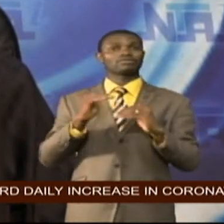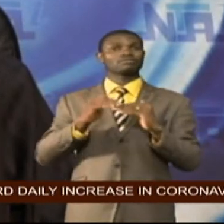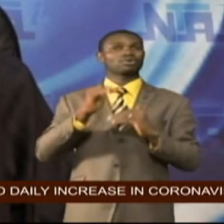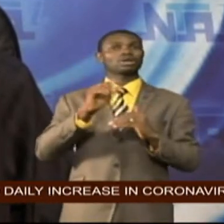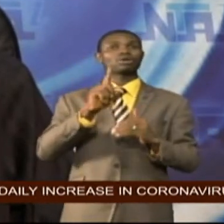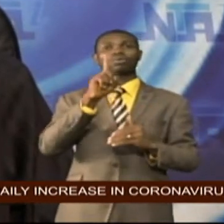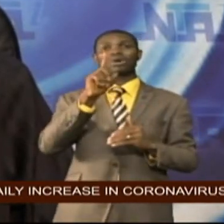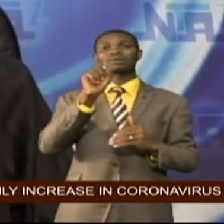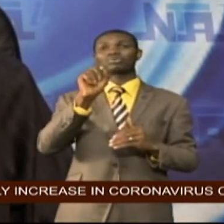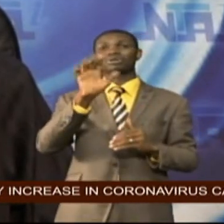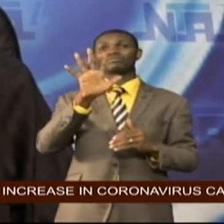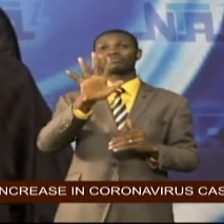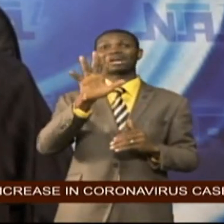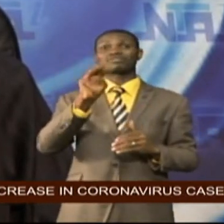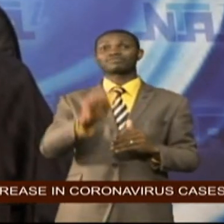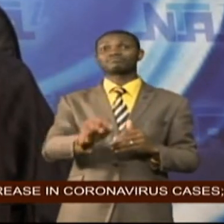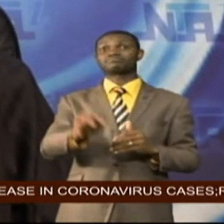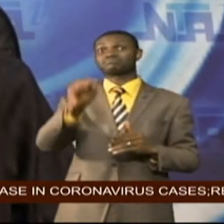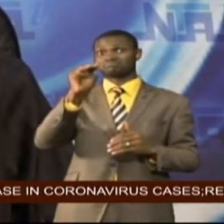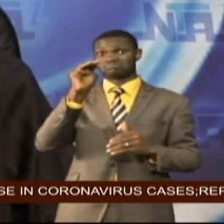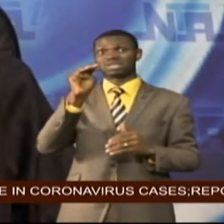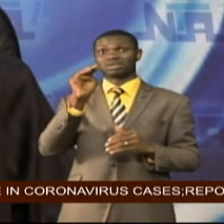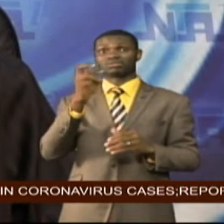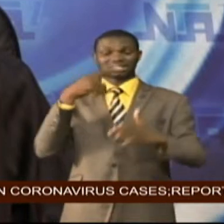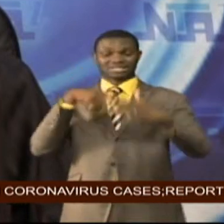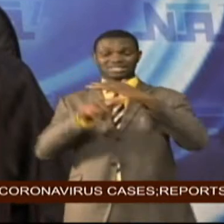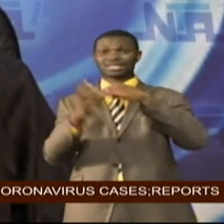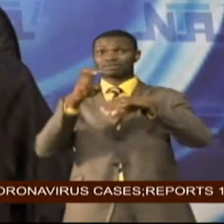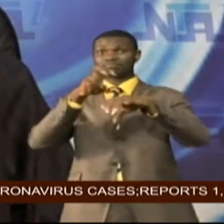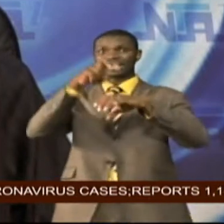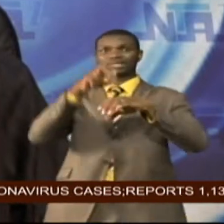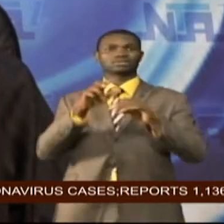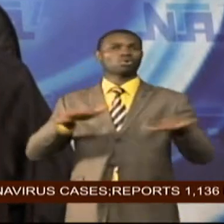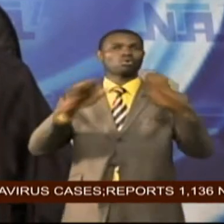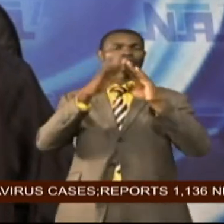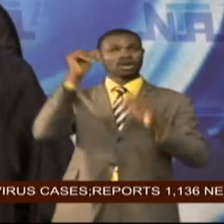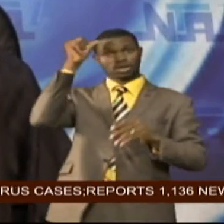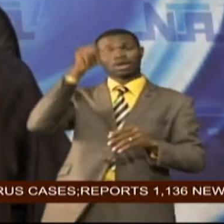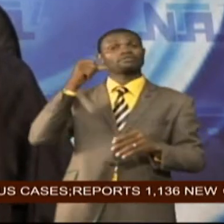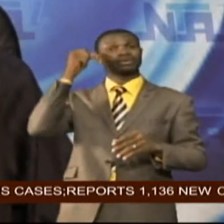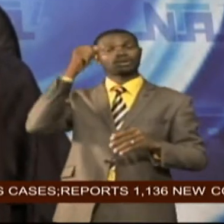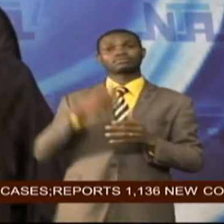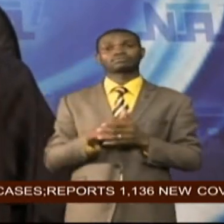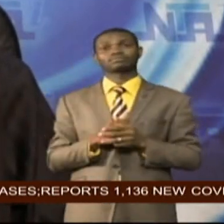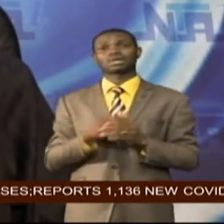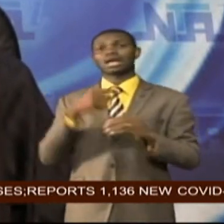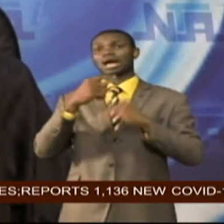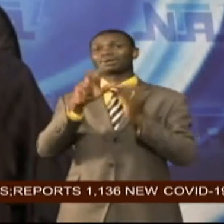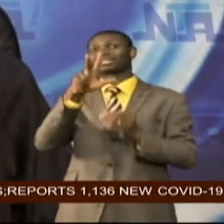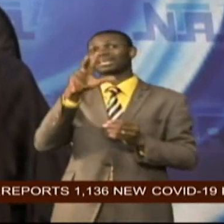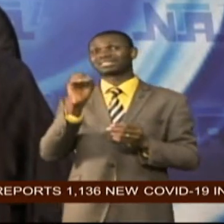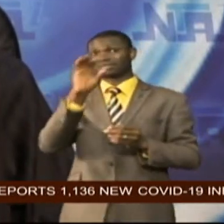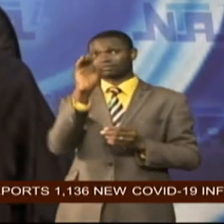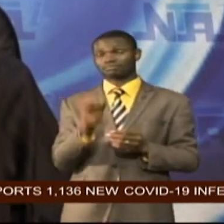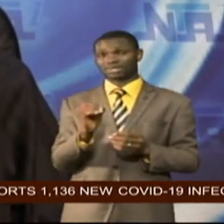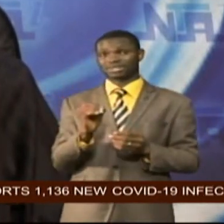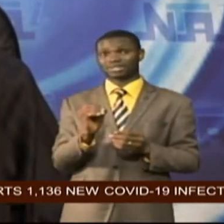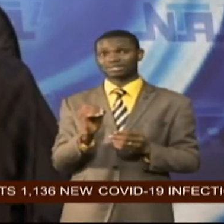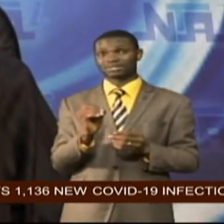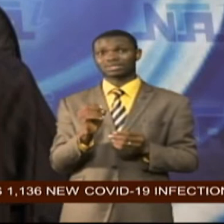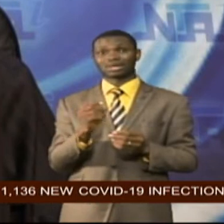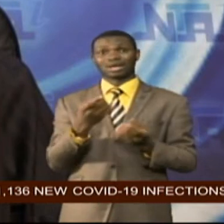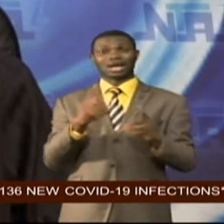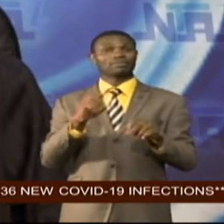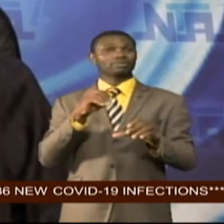million cases are happening. Almost 30% of these cases are occurring